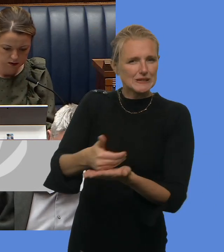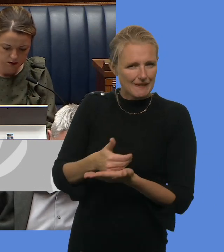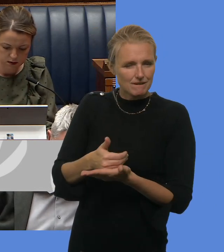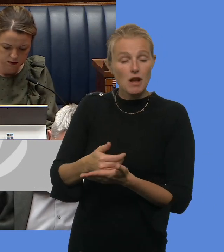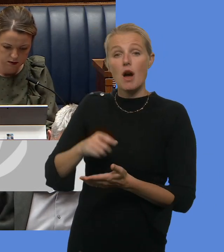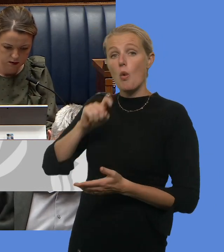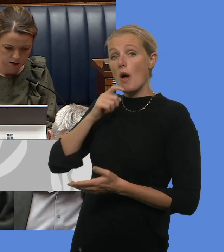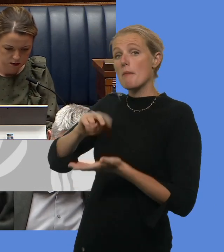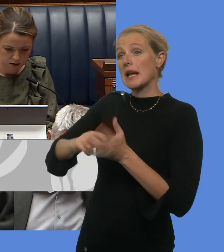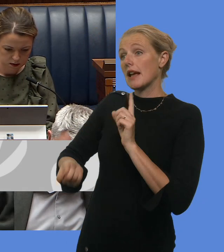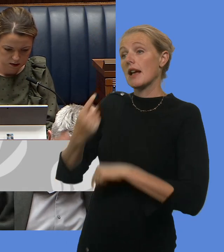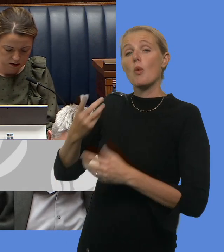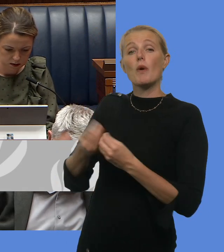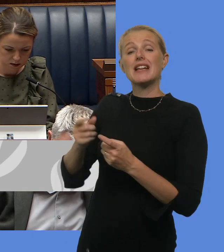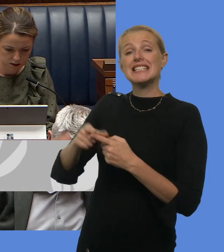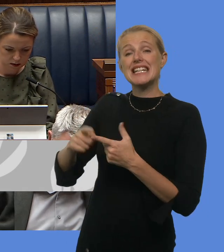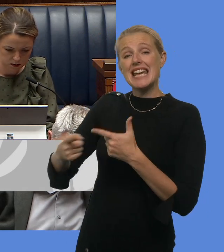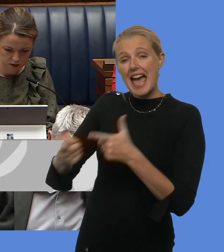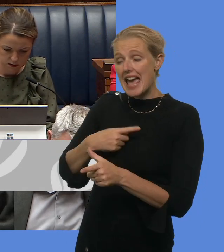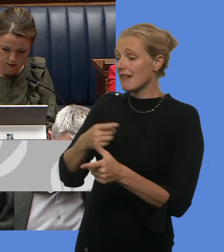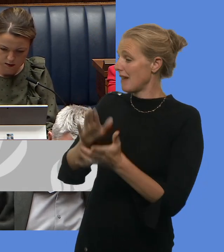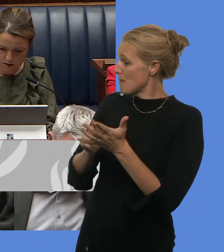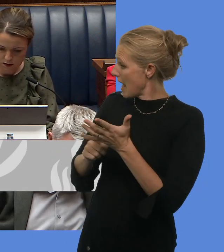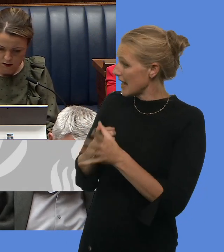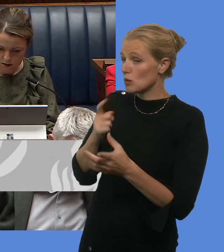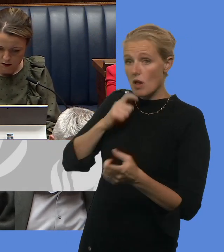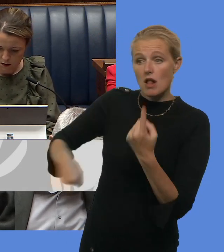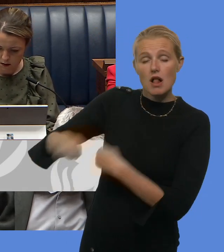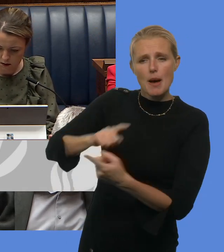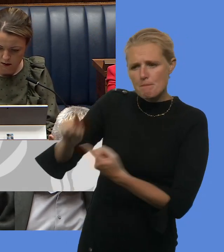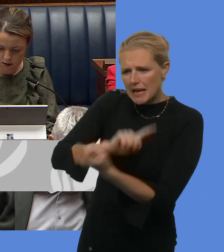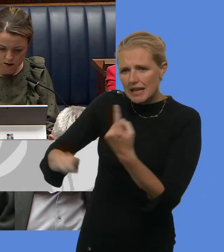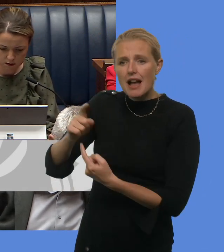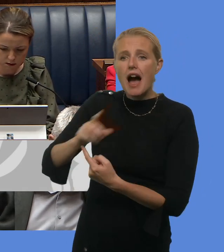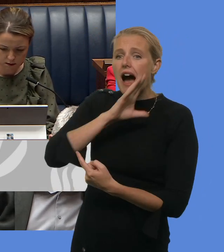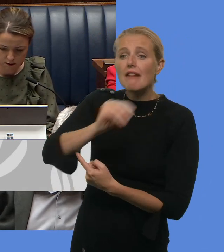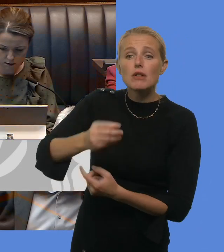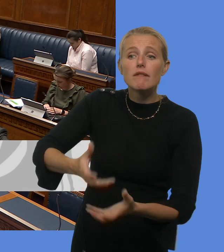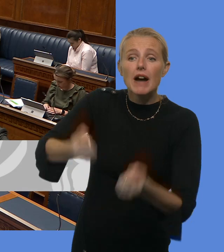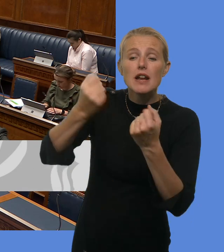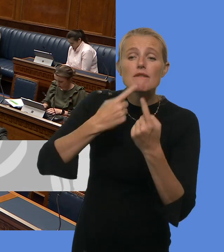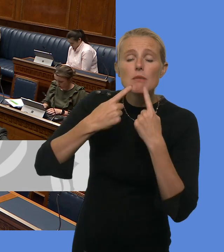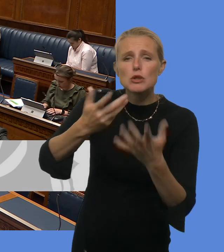DEA representatives, including the MLAs, after we receive the conclusions of the study to discuss our way forward.